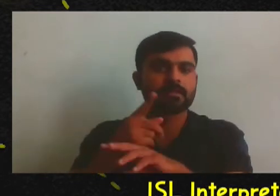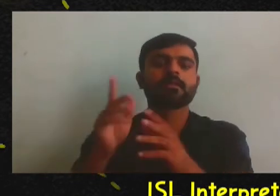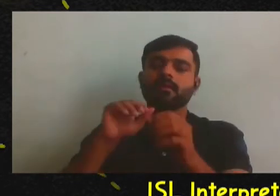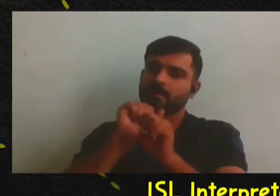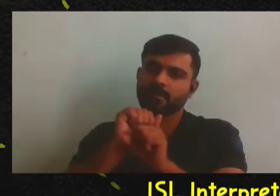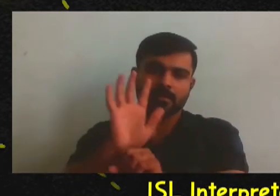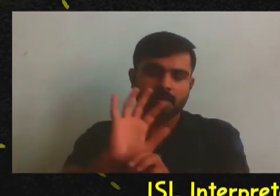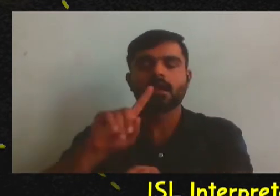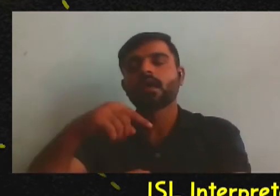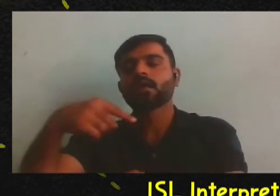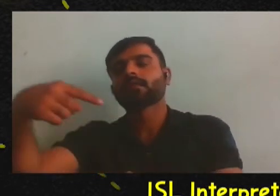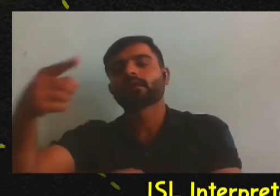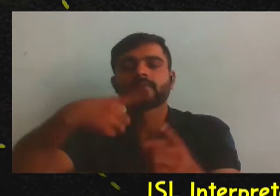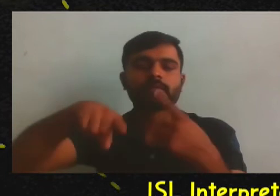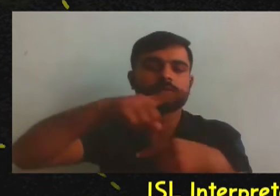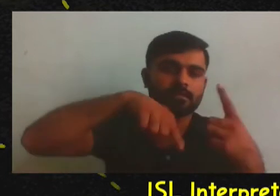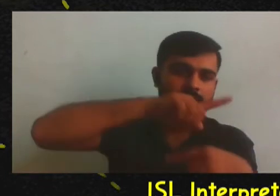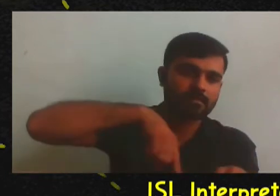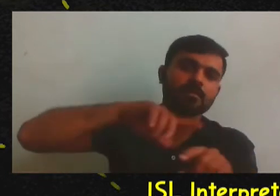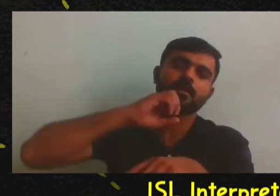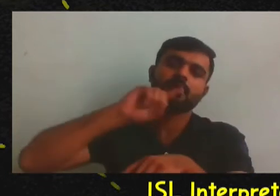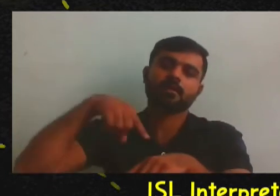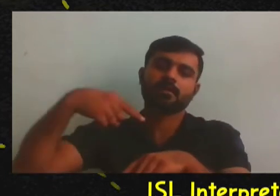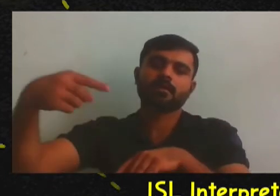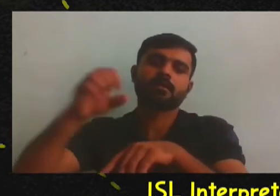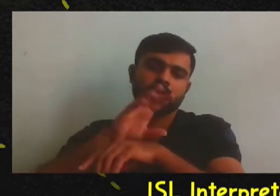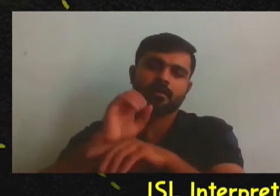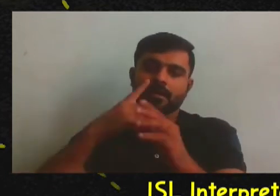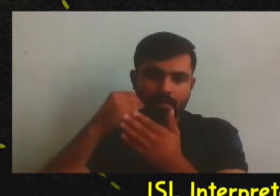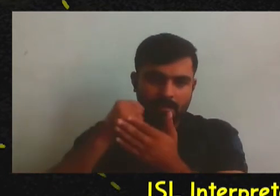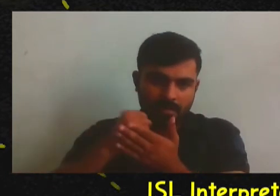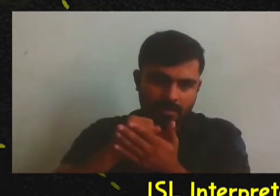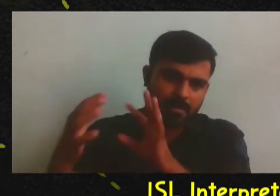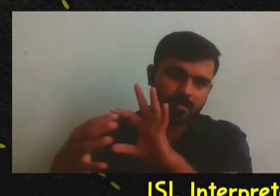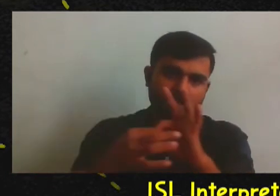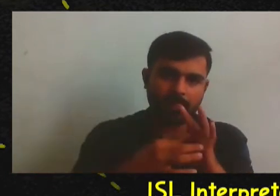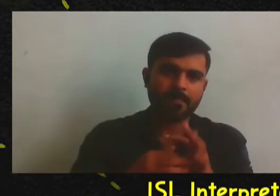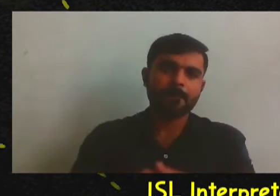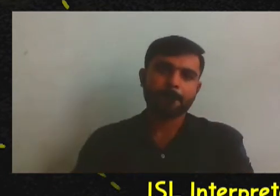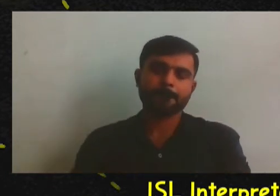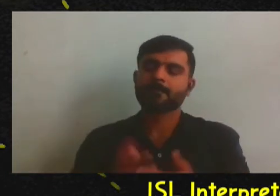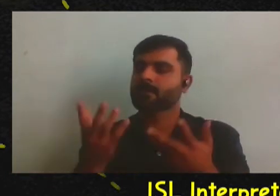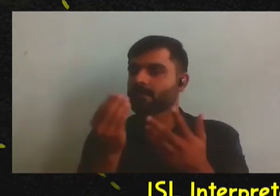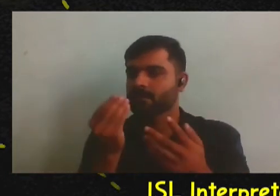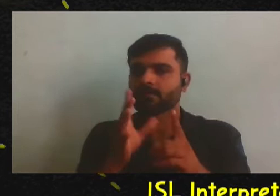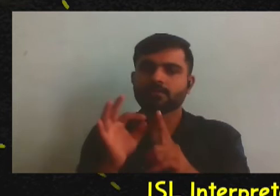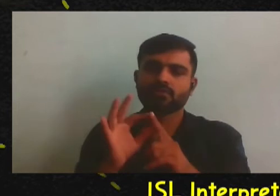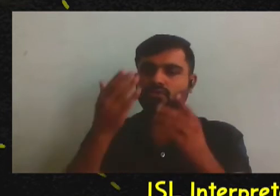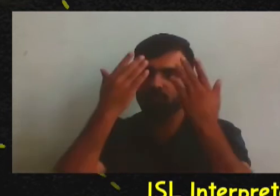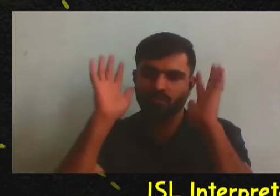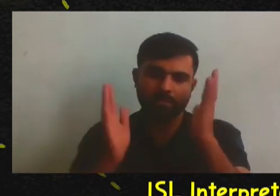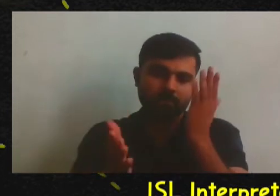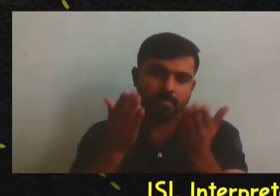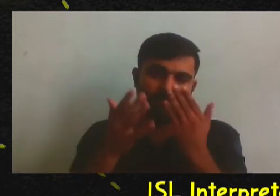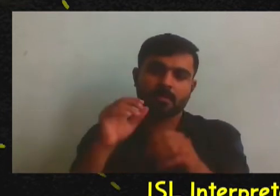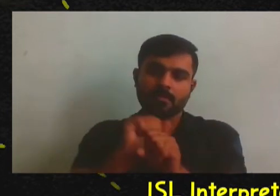to the next counselor. If that doesn't work, go to the next counselor. This is a trial and error method, right? This is something that I don't know. Maybe Biva